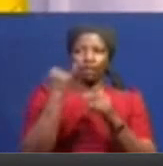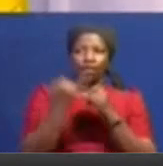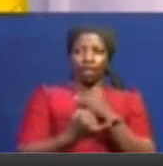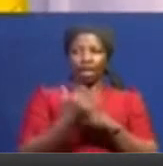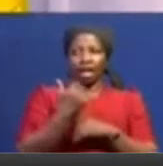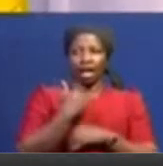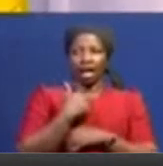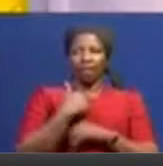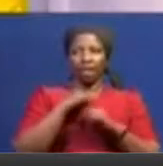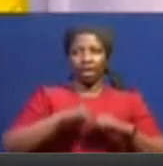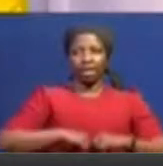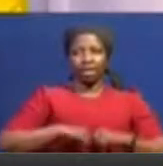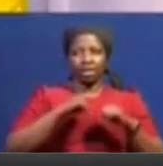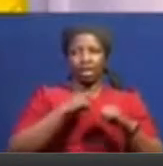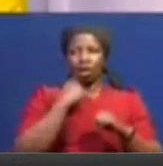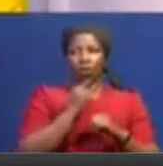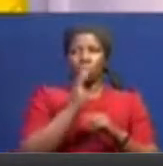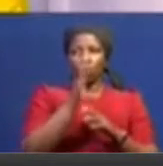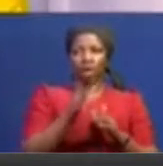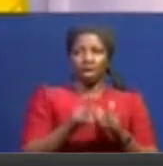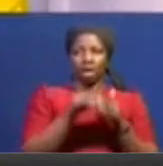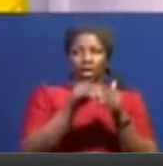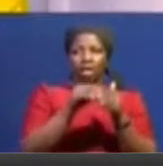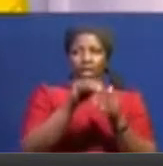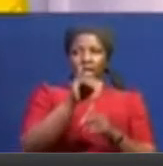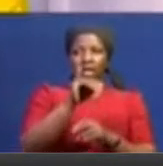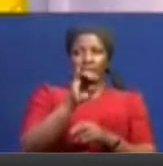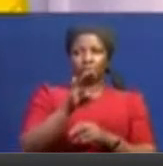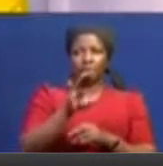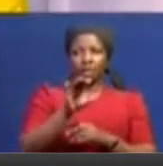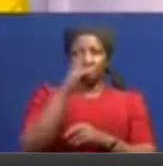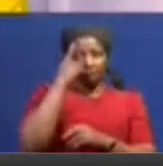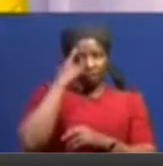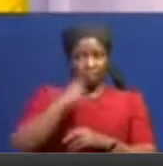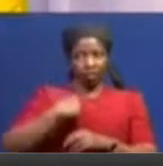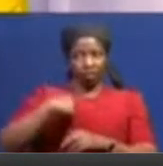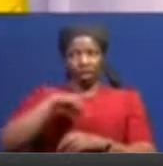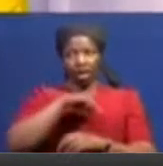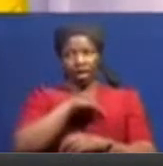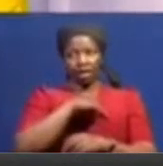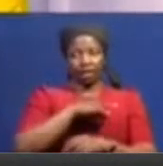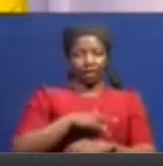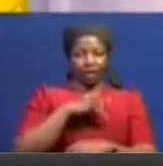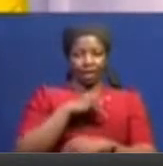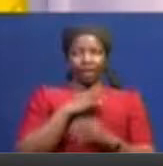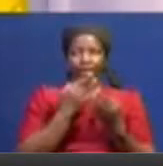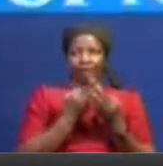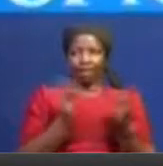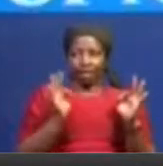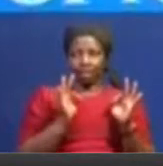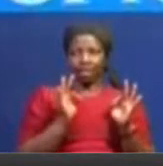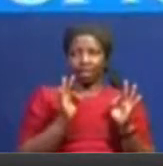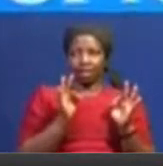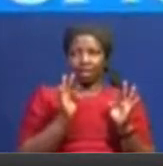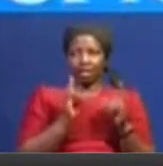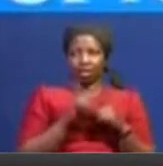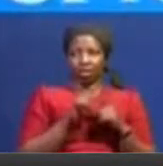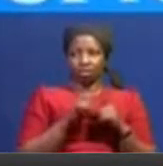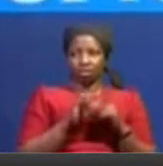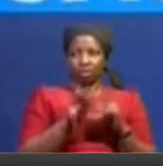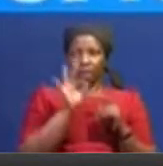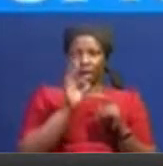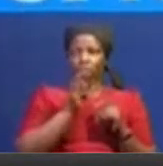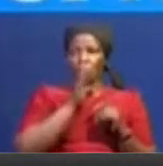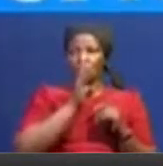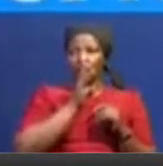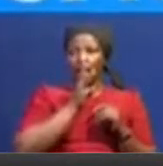chair that will chair the IEBC for us. Feel free to pick the water. You have a notebook,